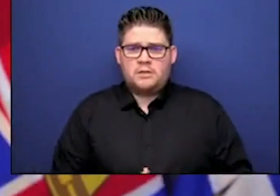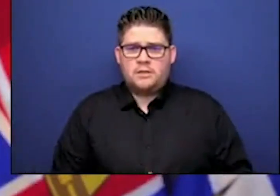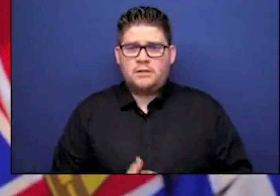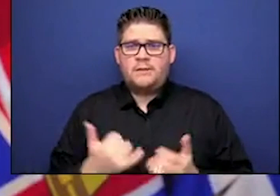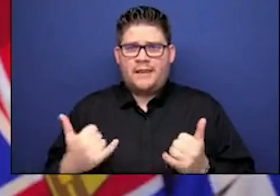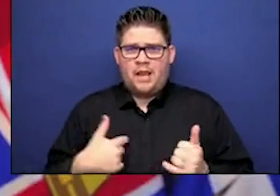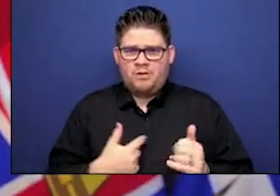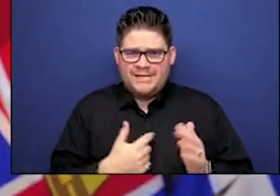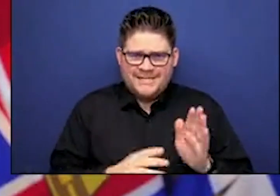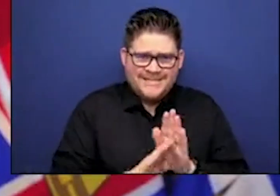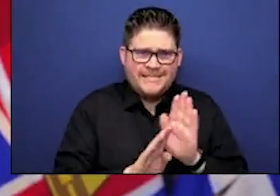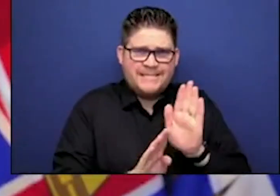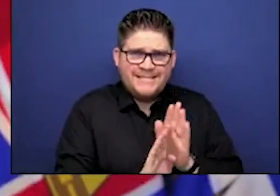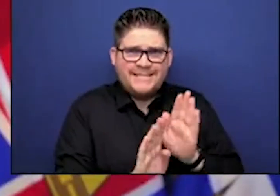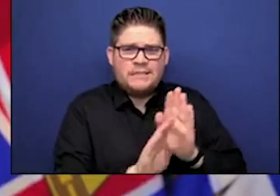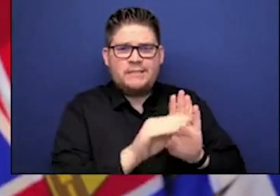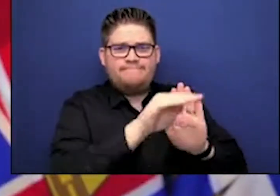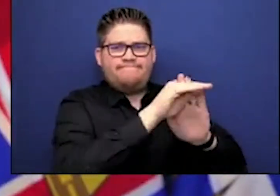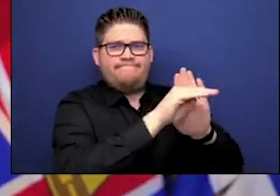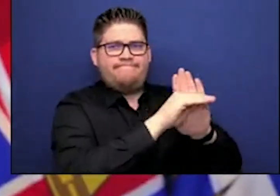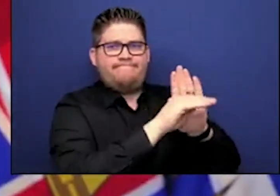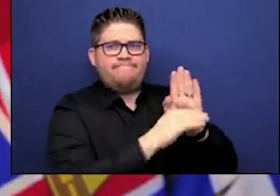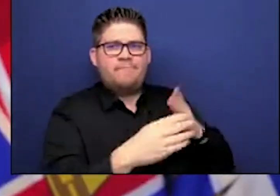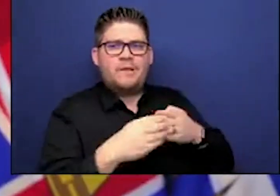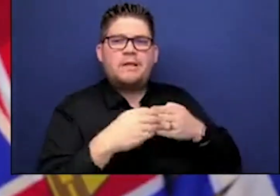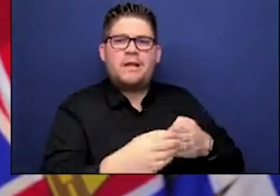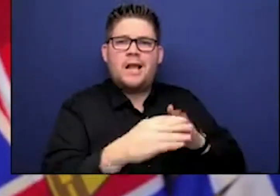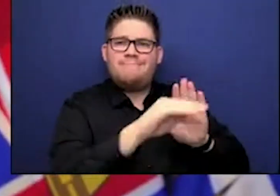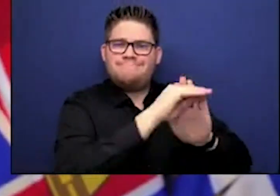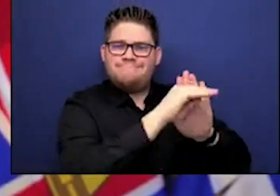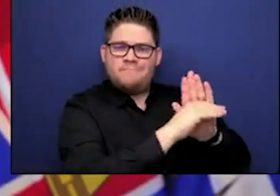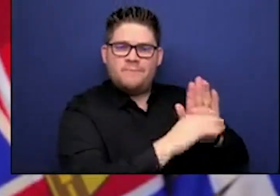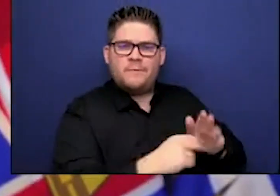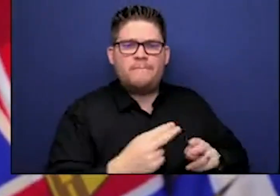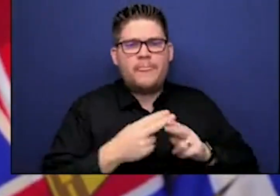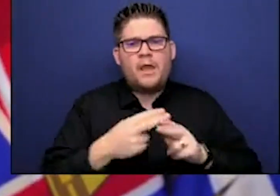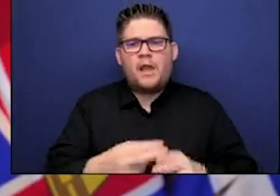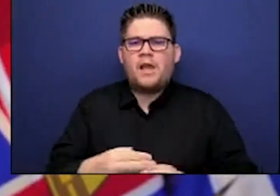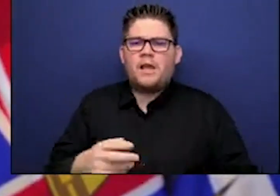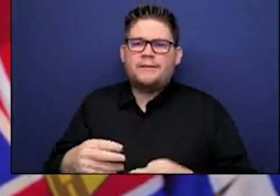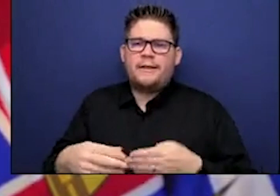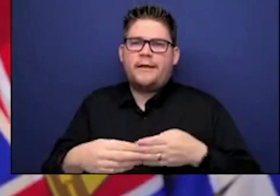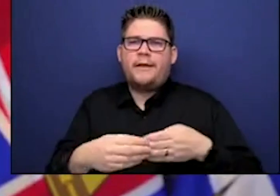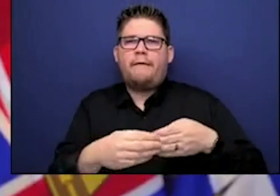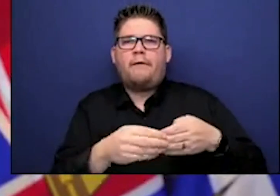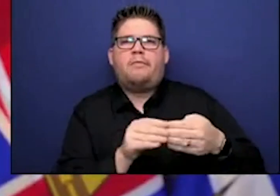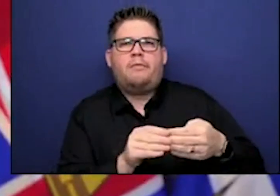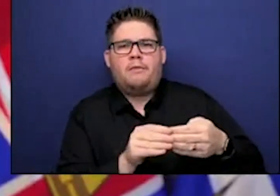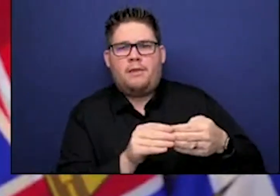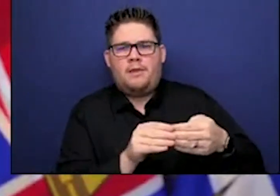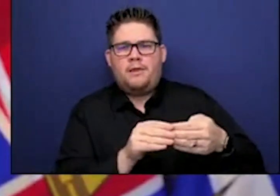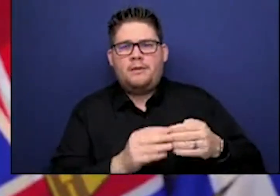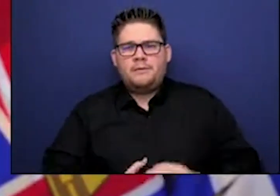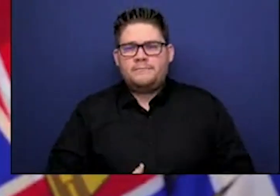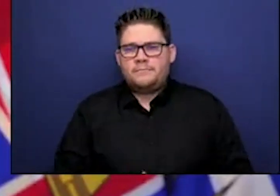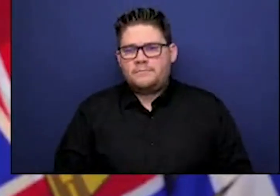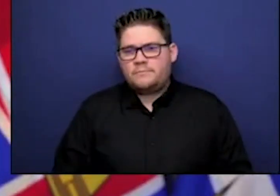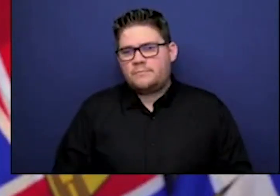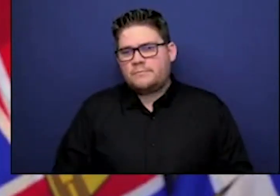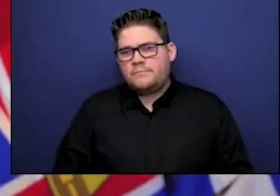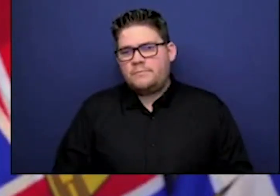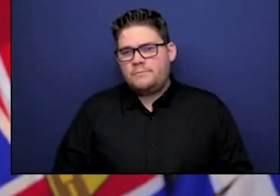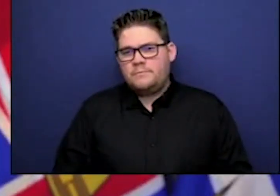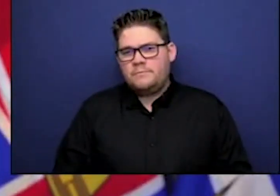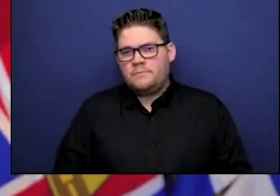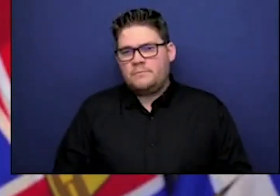called, in the next couple of days, that with the guidelines for how safe outdoor services can be held for